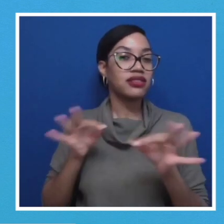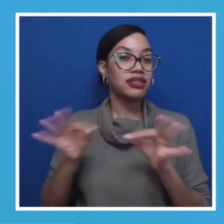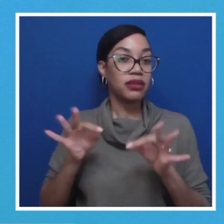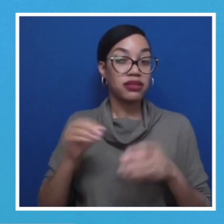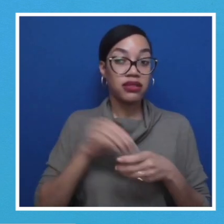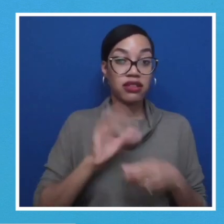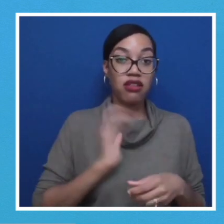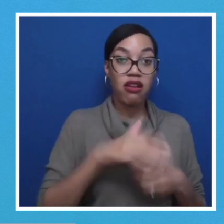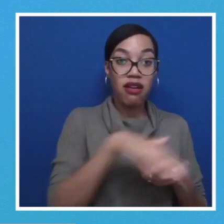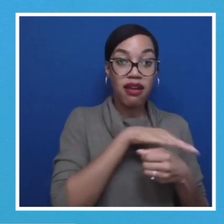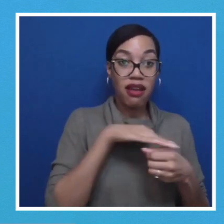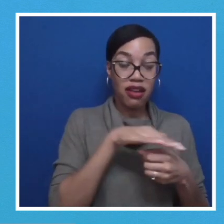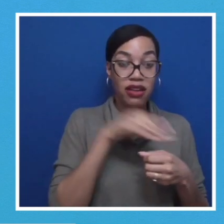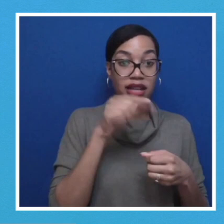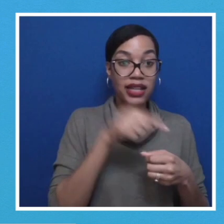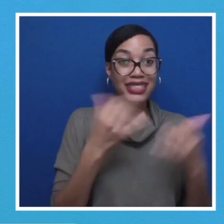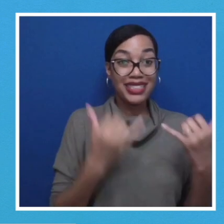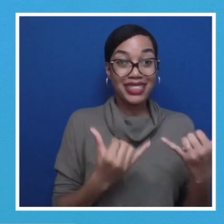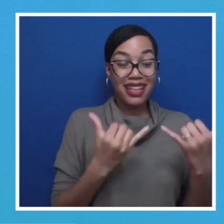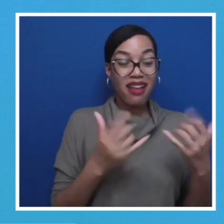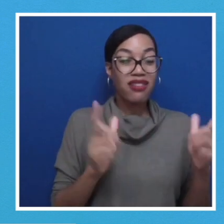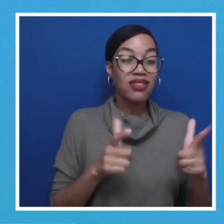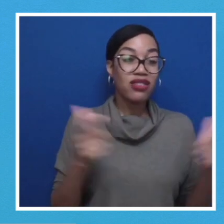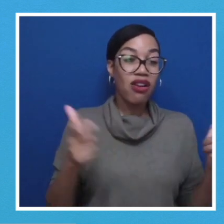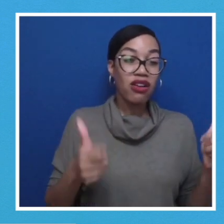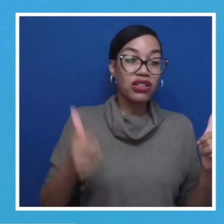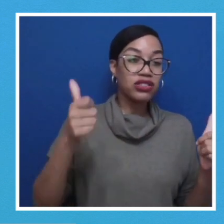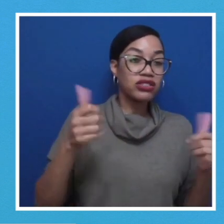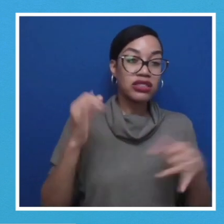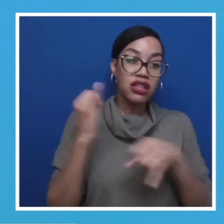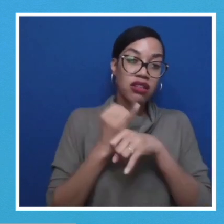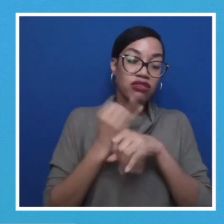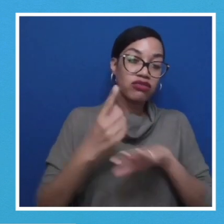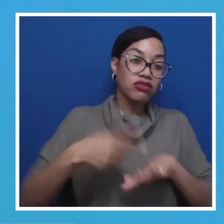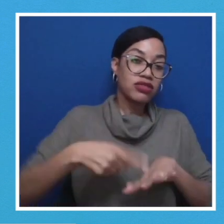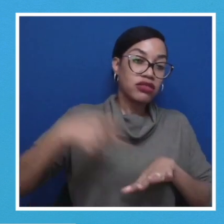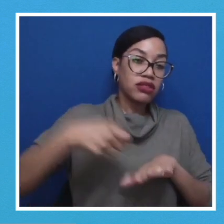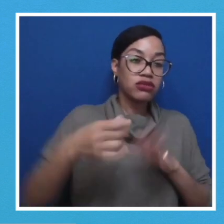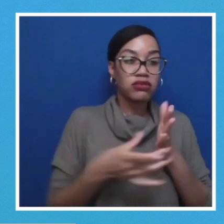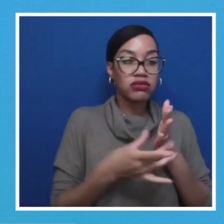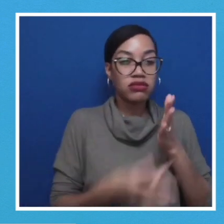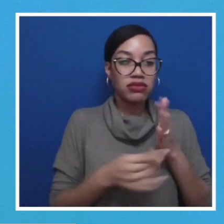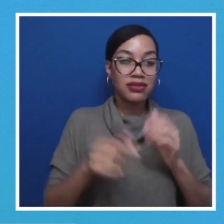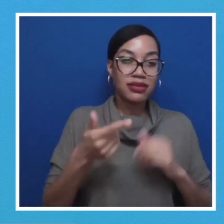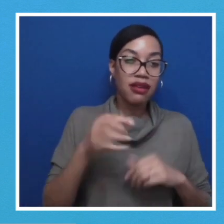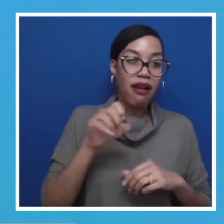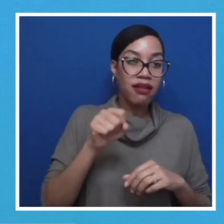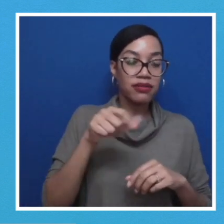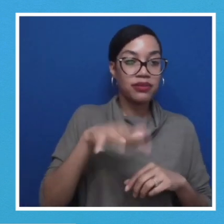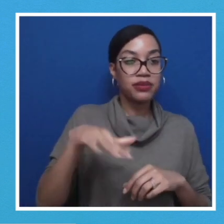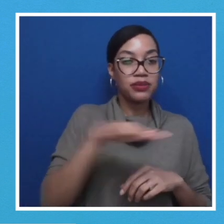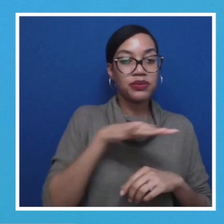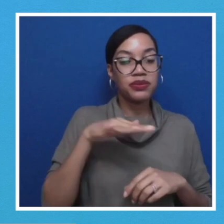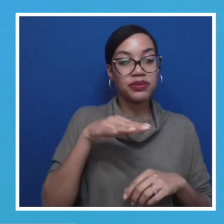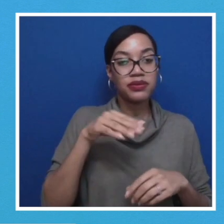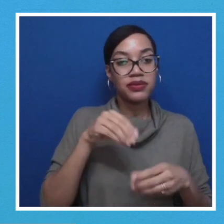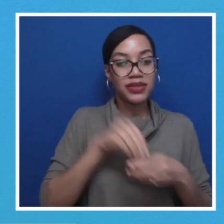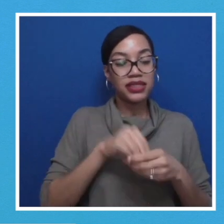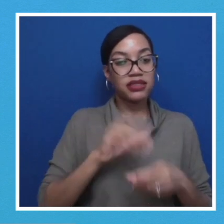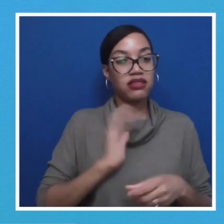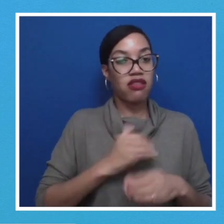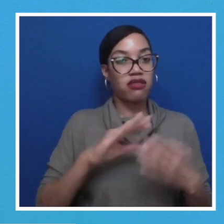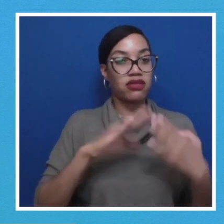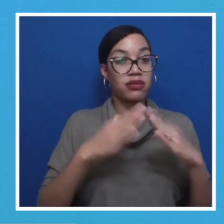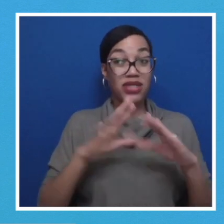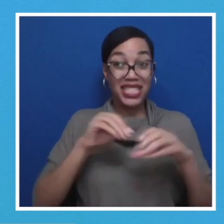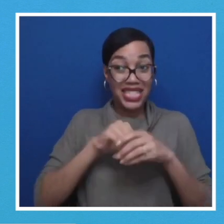territory, it is now one of the largest industrial extraction zones on the planet. It's called the tar sands, the Alberta tar sands. At the age